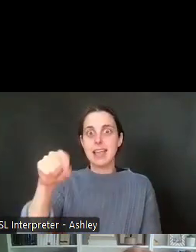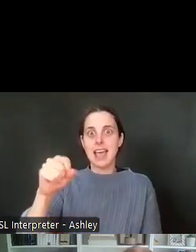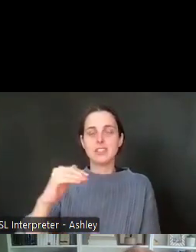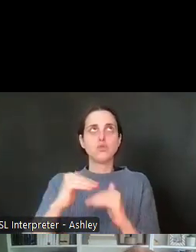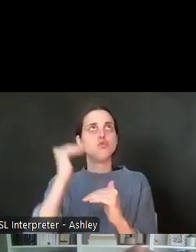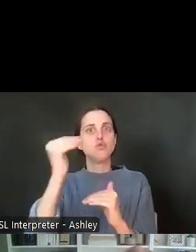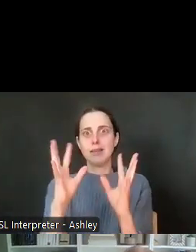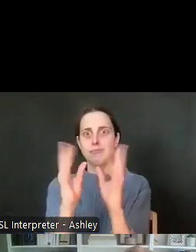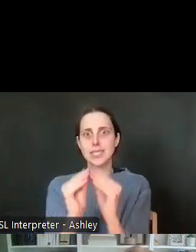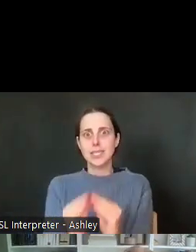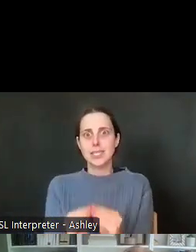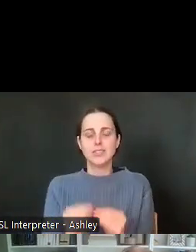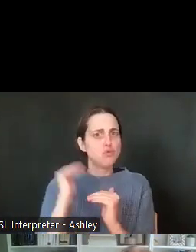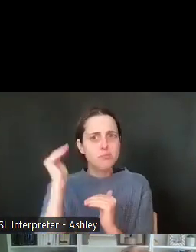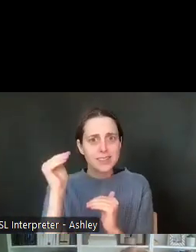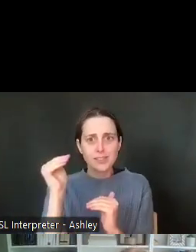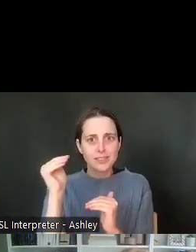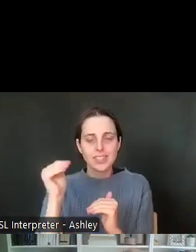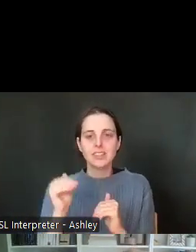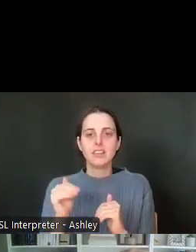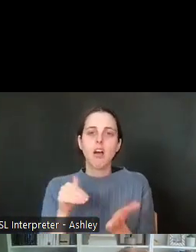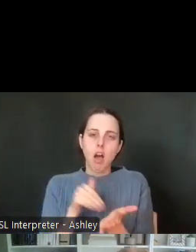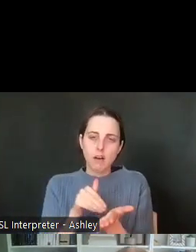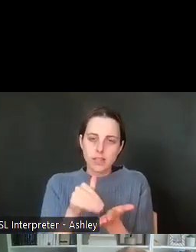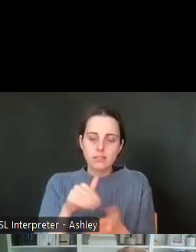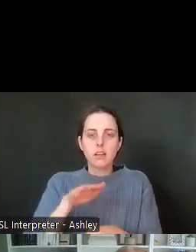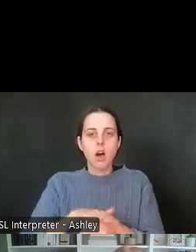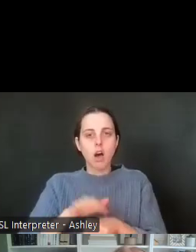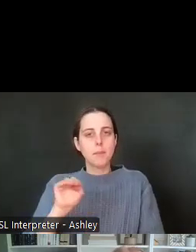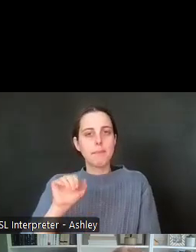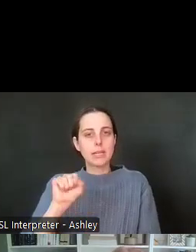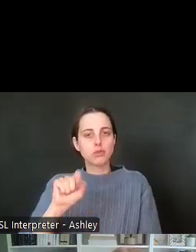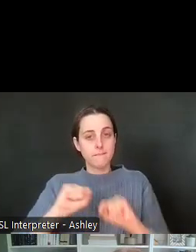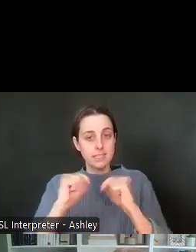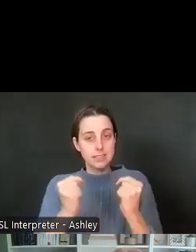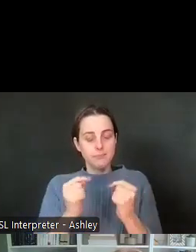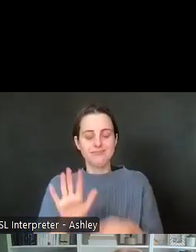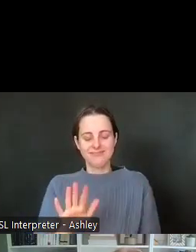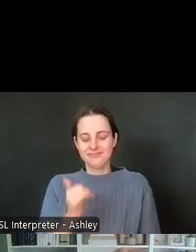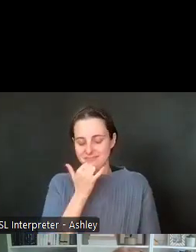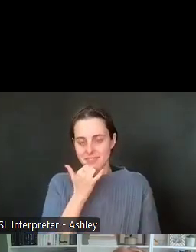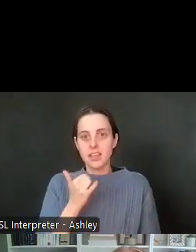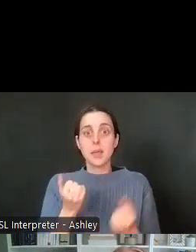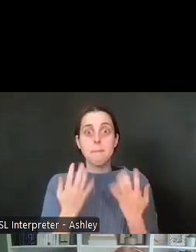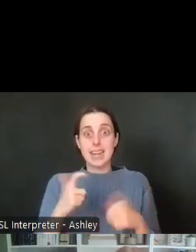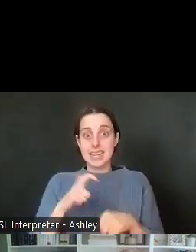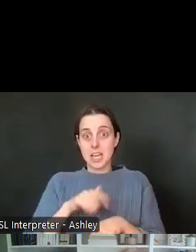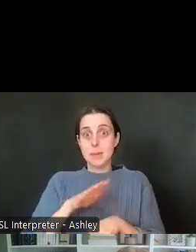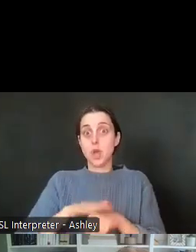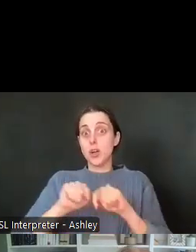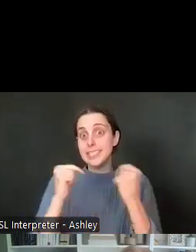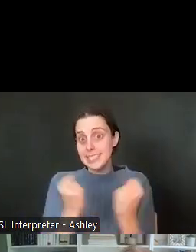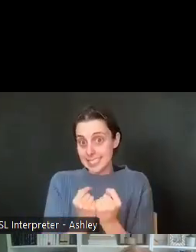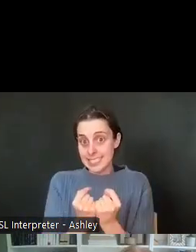I'm seeing so often right now on Teams is that in the desire to not leave anyone out, they're over